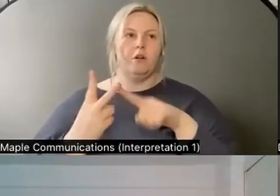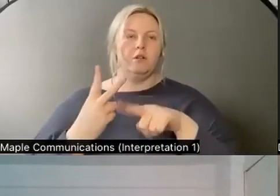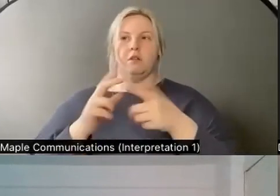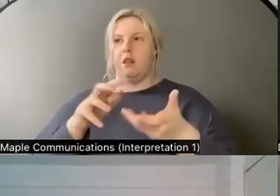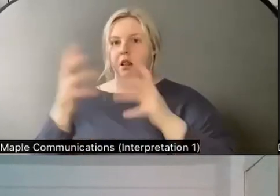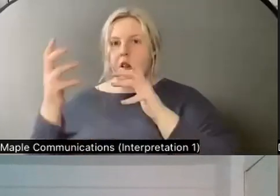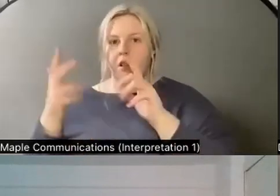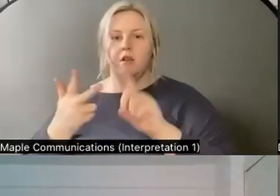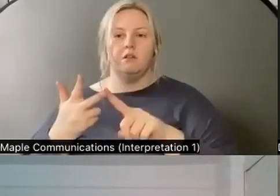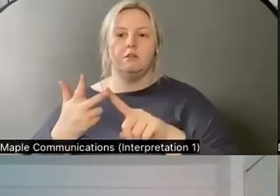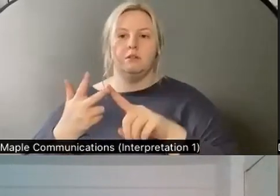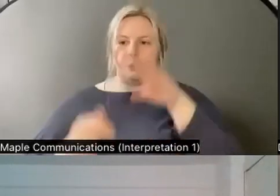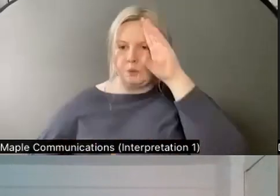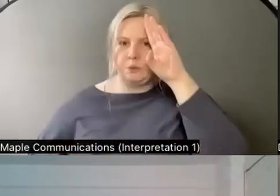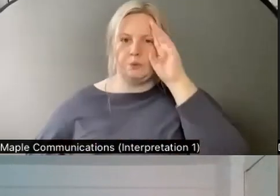wrong turn.